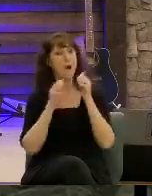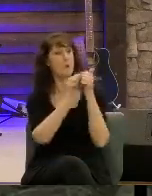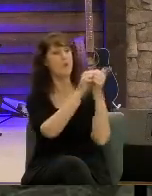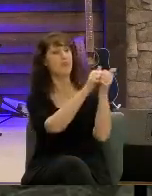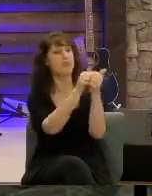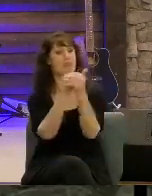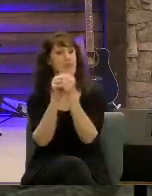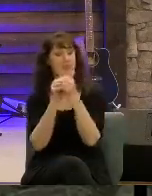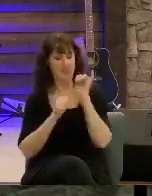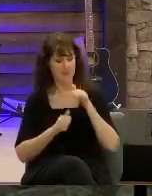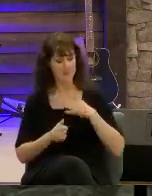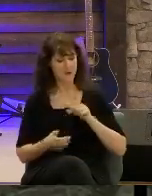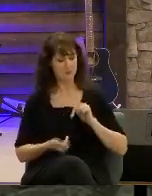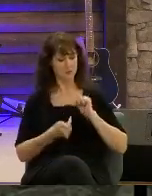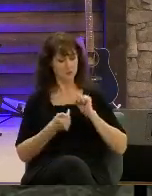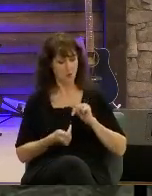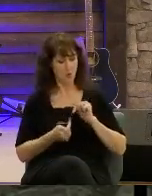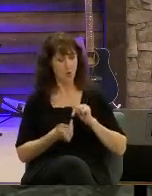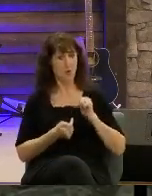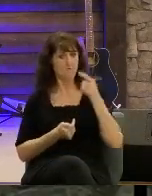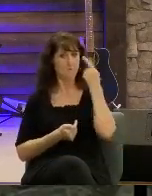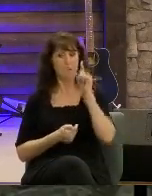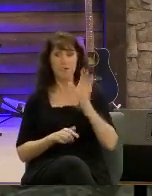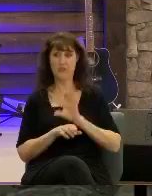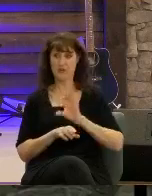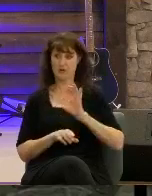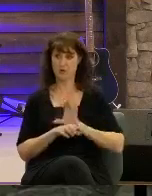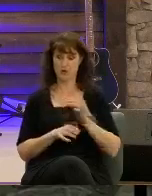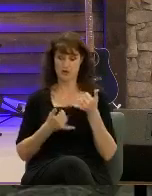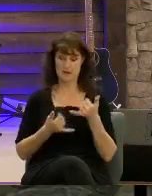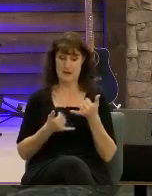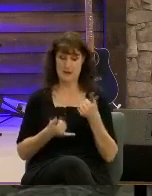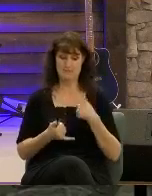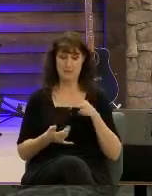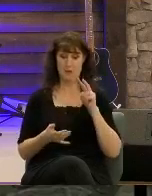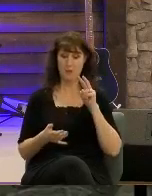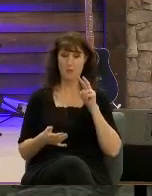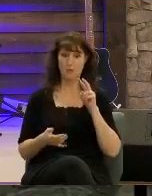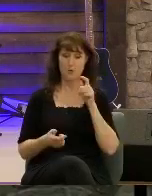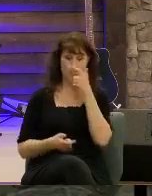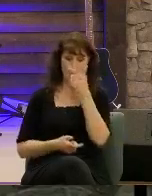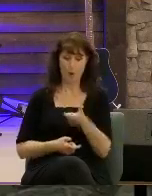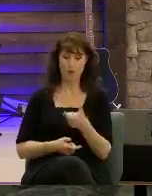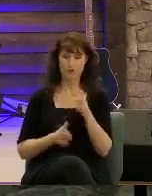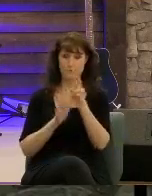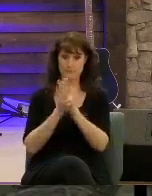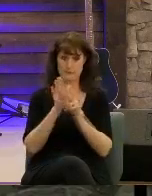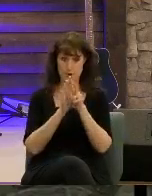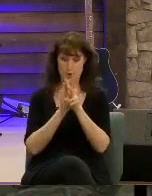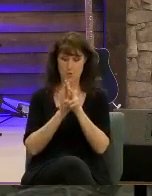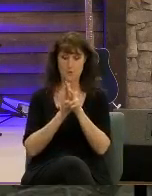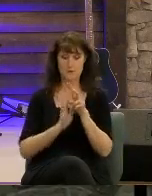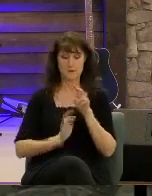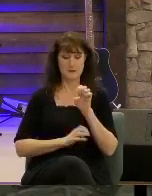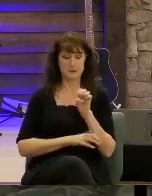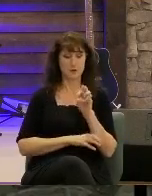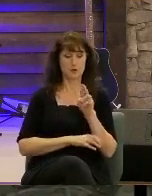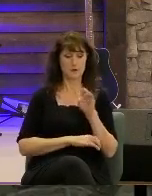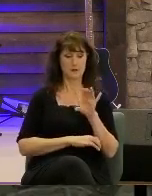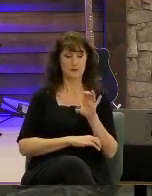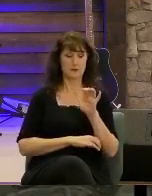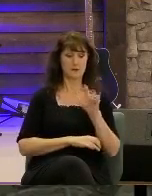there's my struggle, okay, for the church today. See, I watched this video by Eric Ludi out